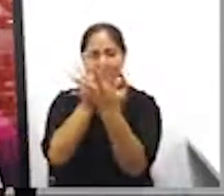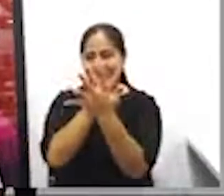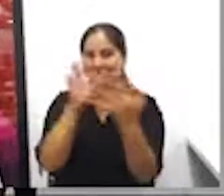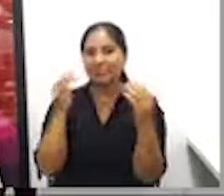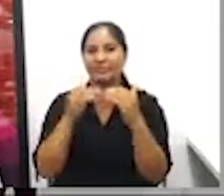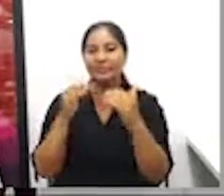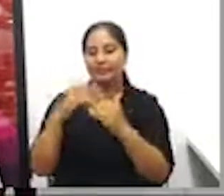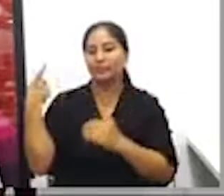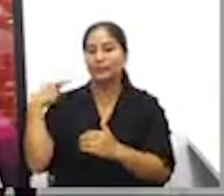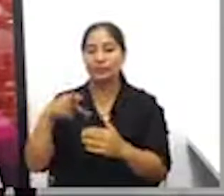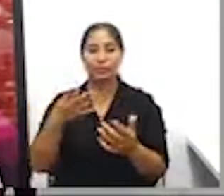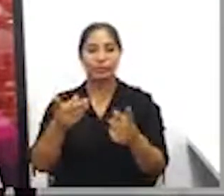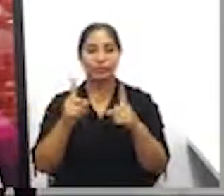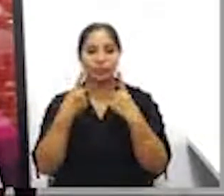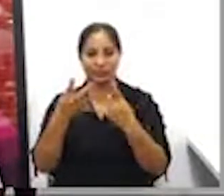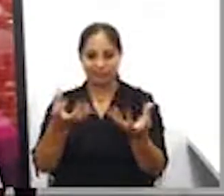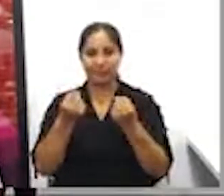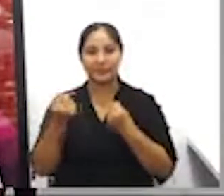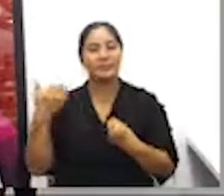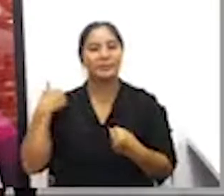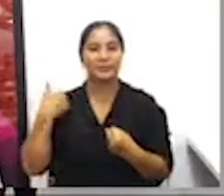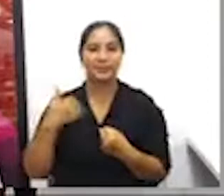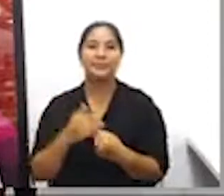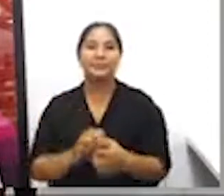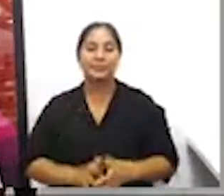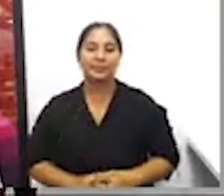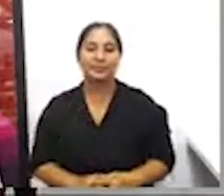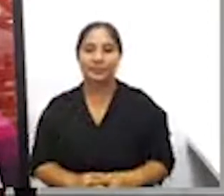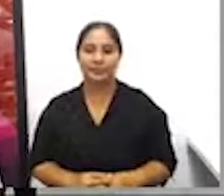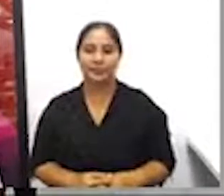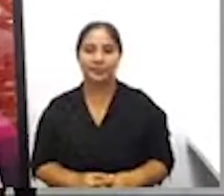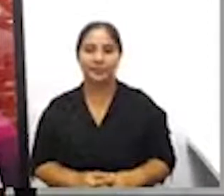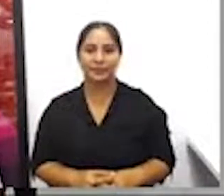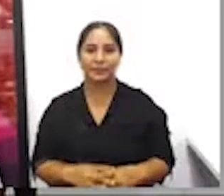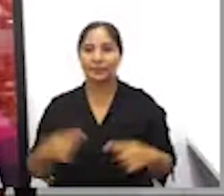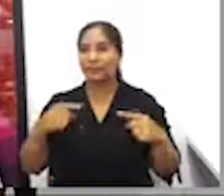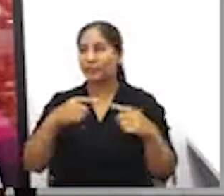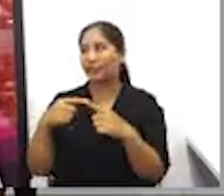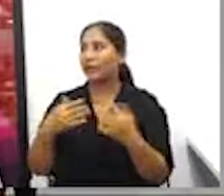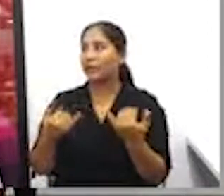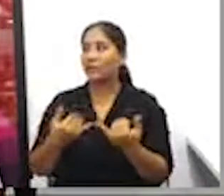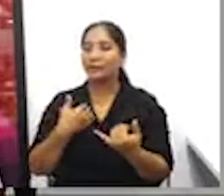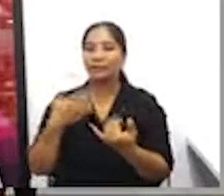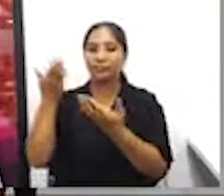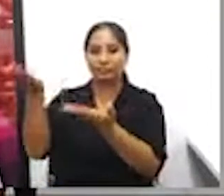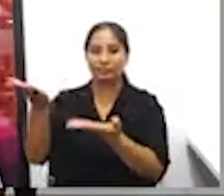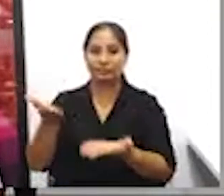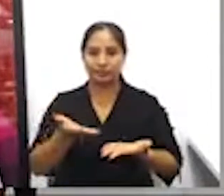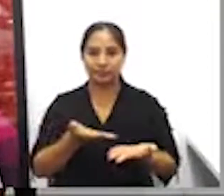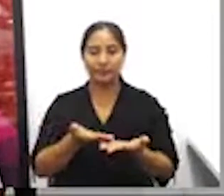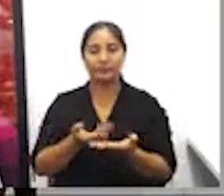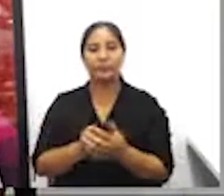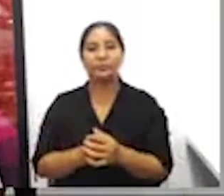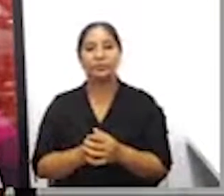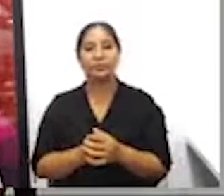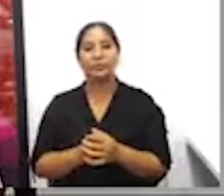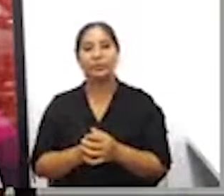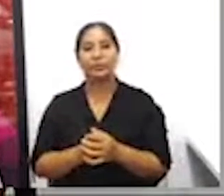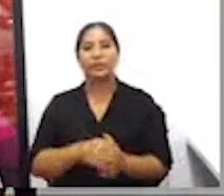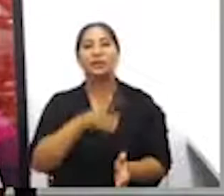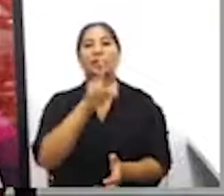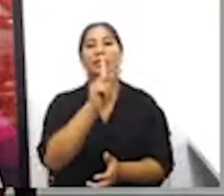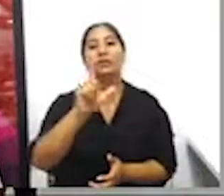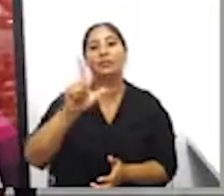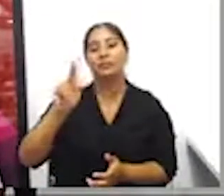No, I would like to introduce, I would like to invite Korakot, no, to introduce himself and also to ask your questions,